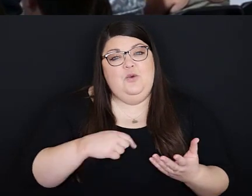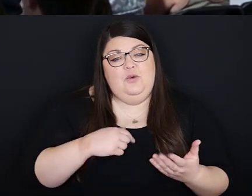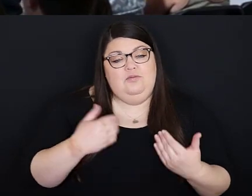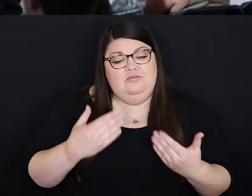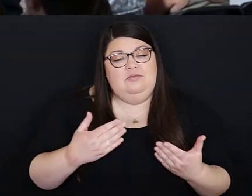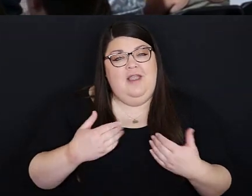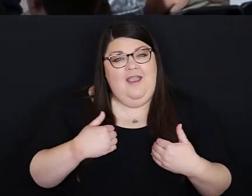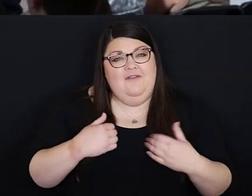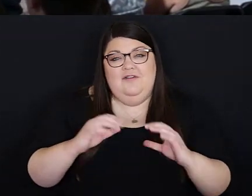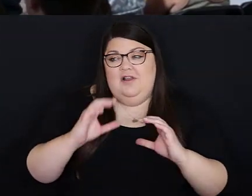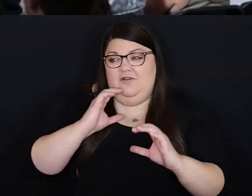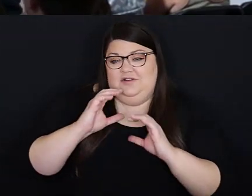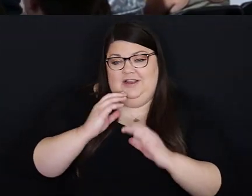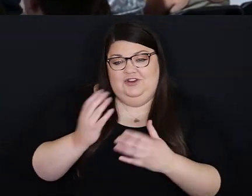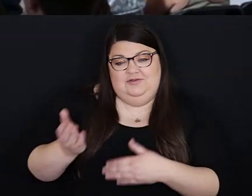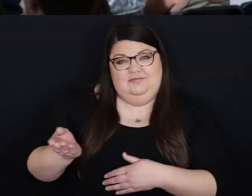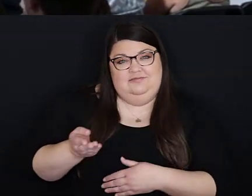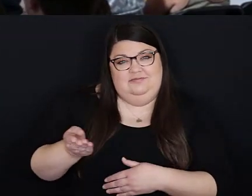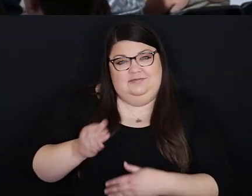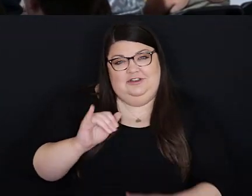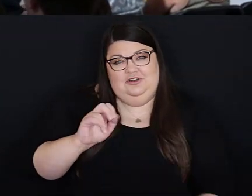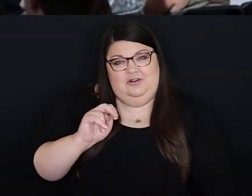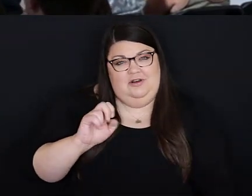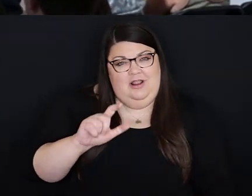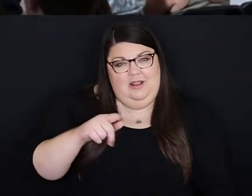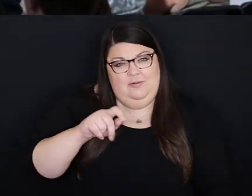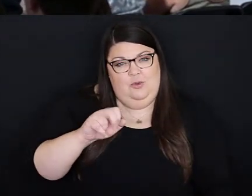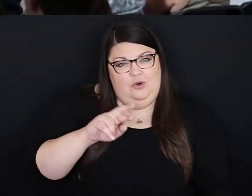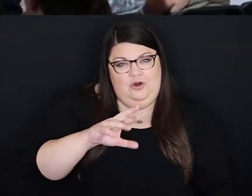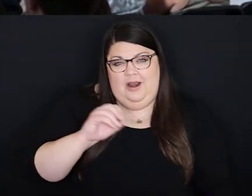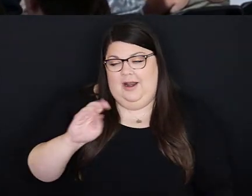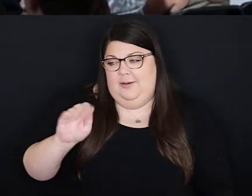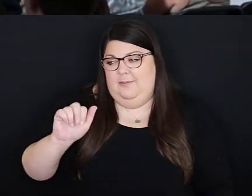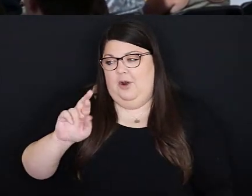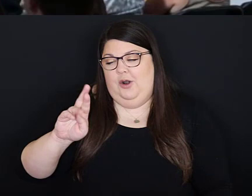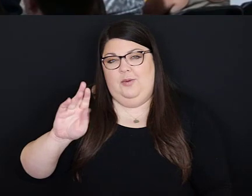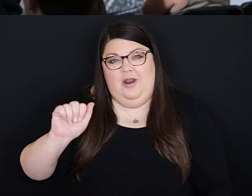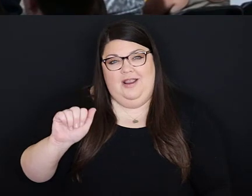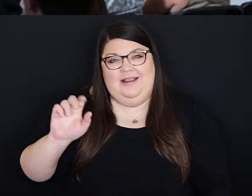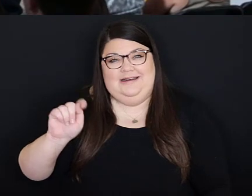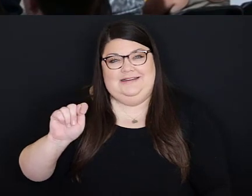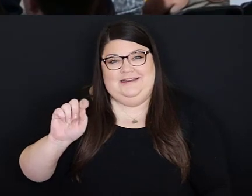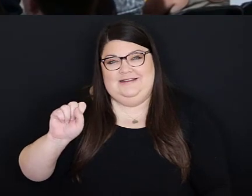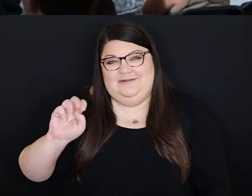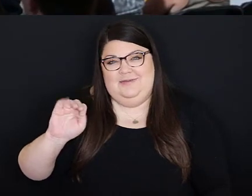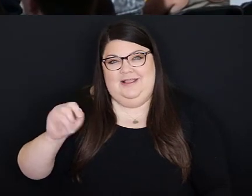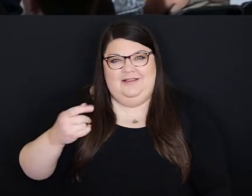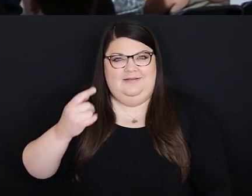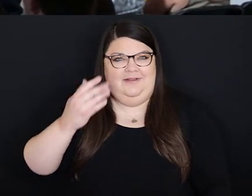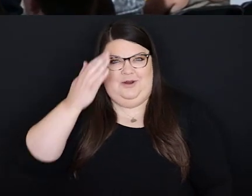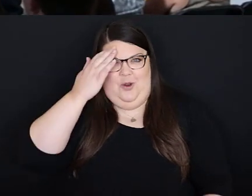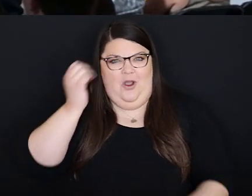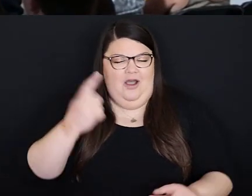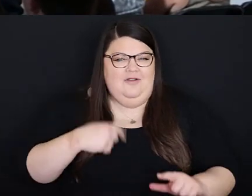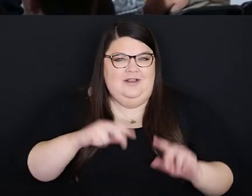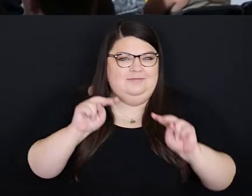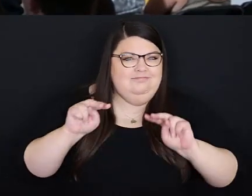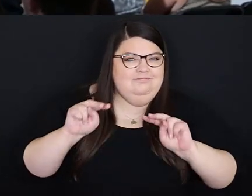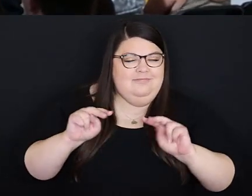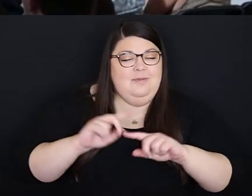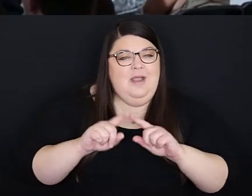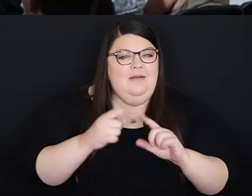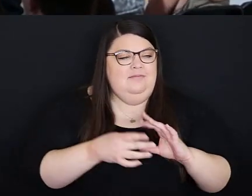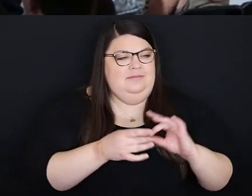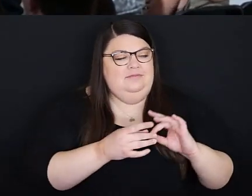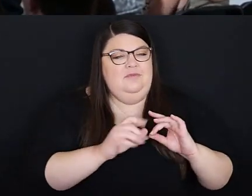have a conversation here between Jenelle Porter and Barbara T. Smith, which I know you're all very much looking forward to. I just want to mention the